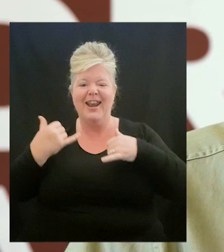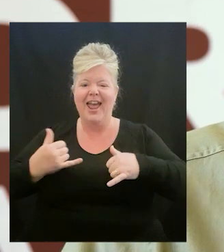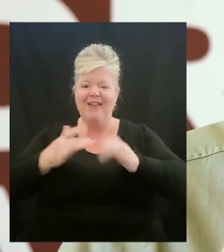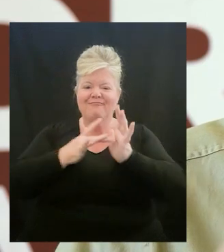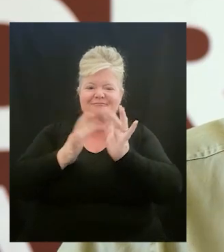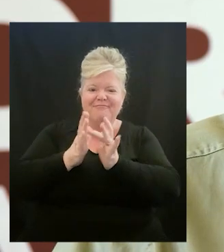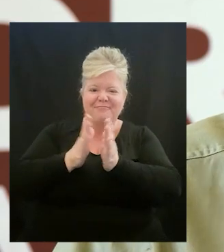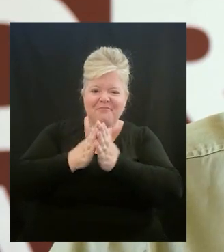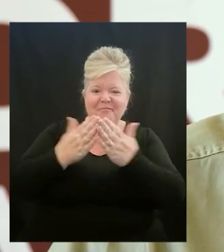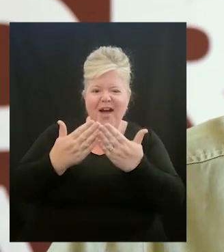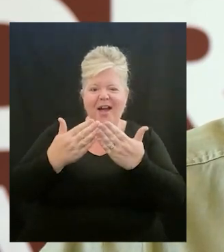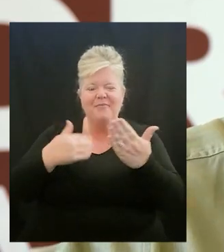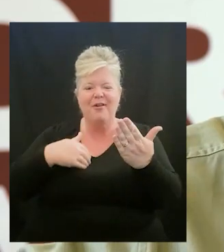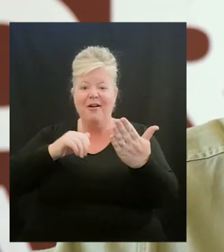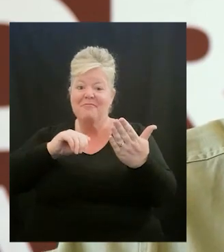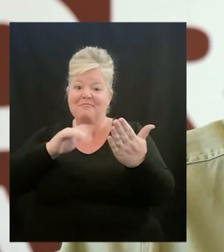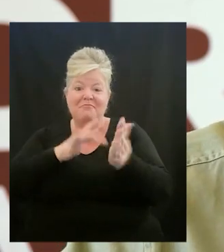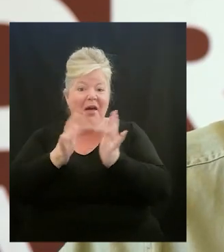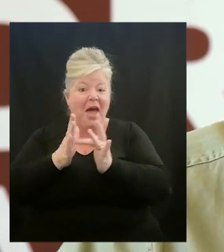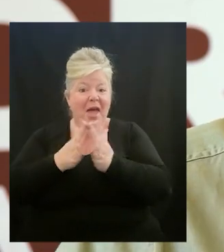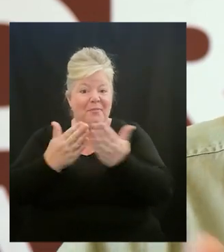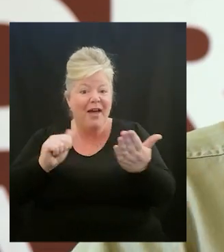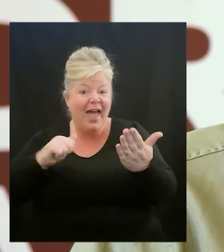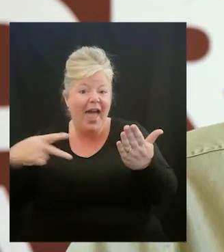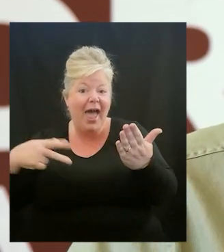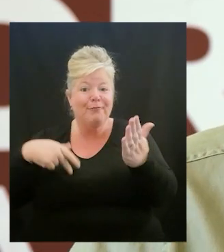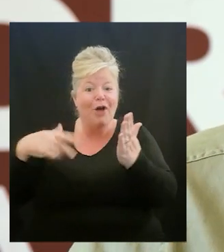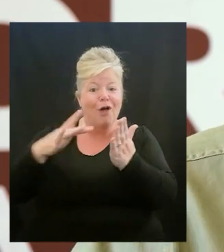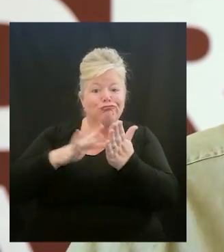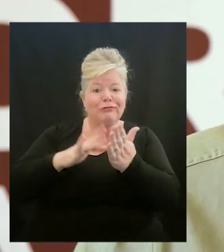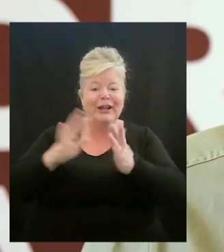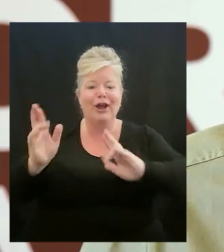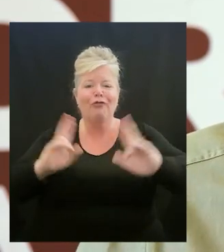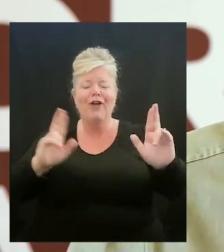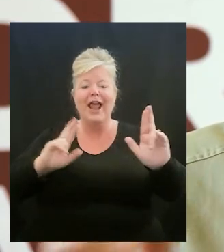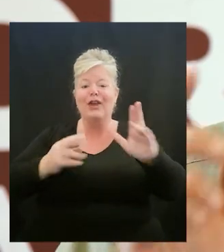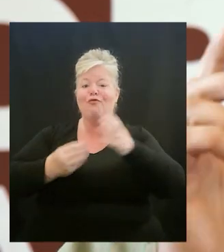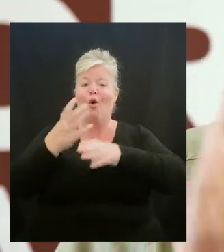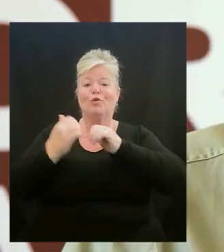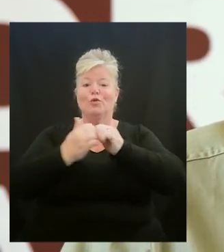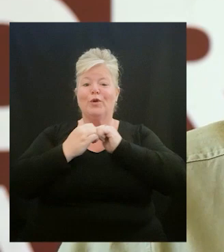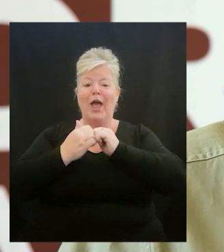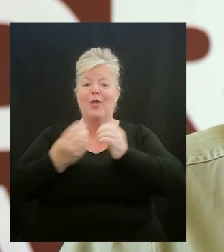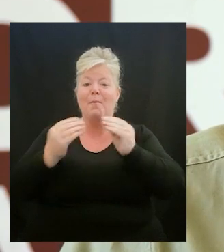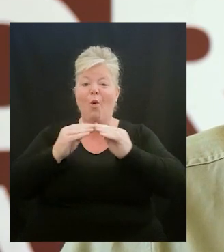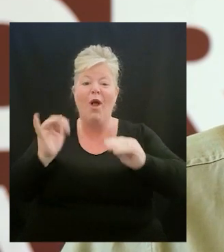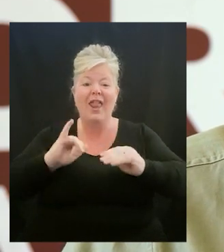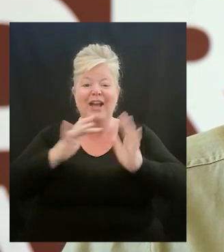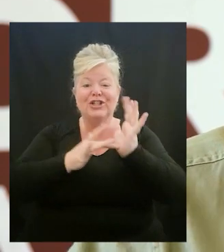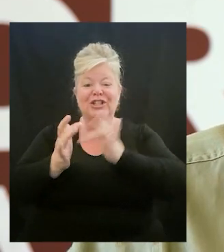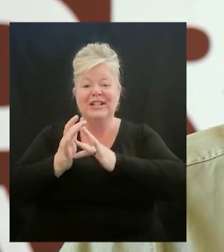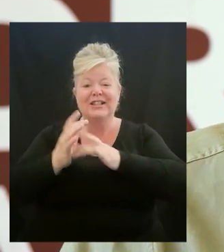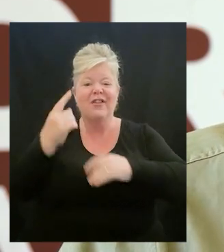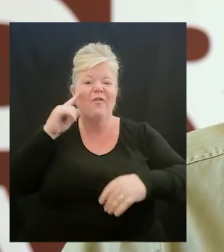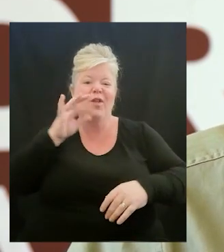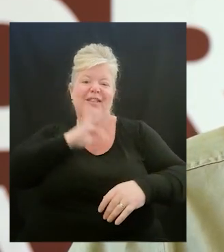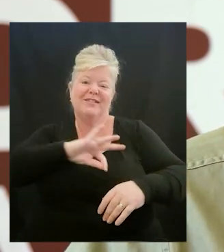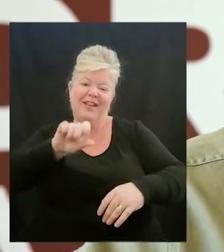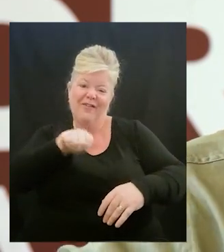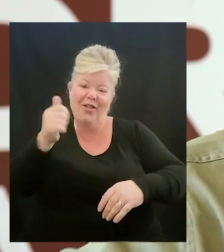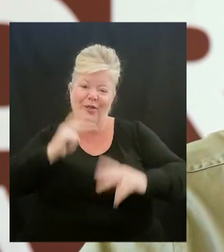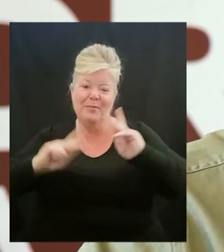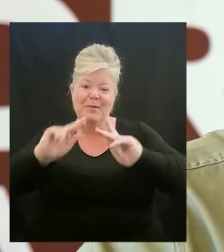lean in. We're gonna grab our Bibles, open our Bible apps, and let's worship together, grow together. We're gonna become more like Jesus for the sake of